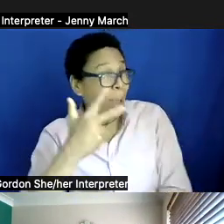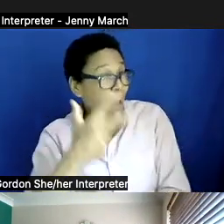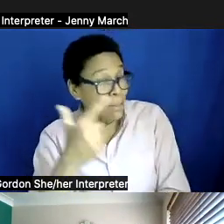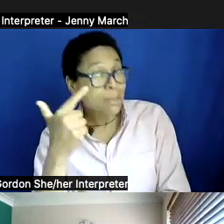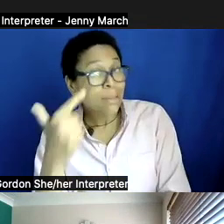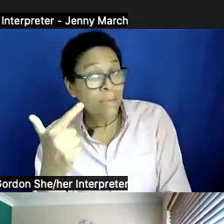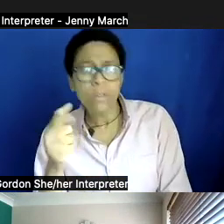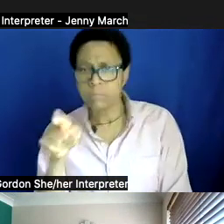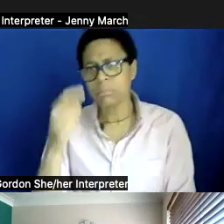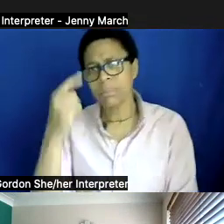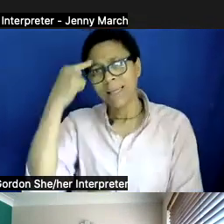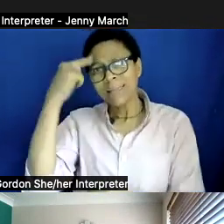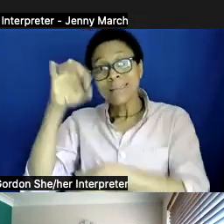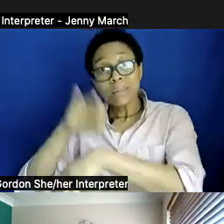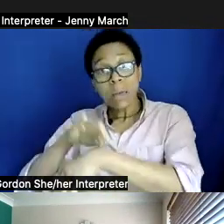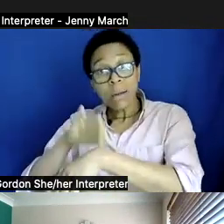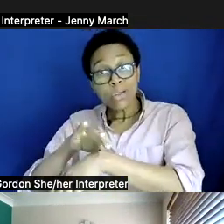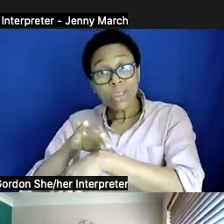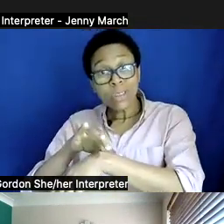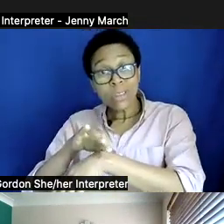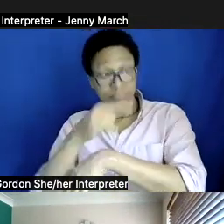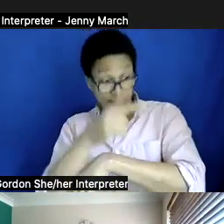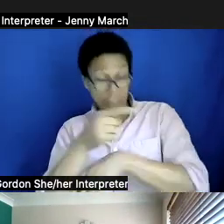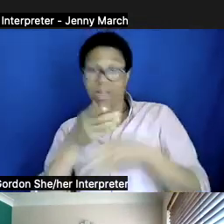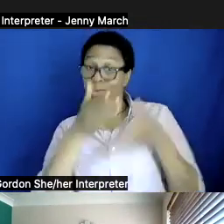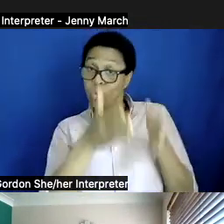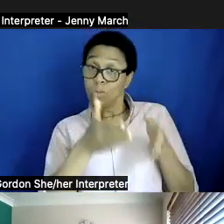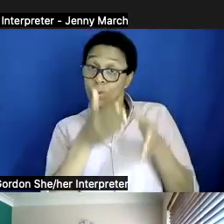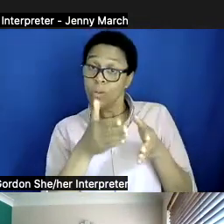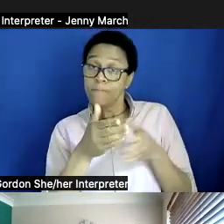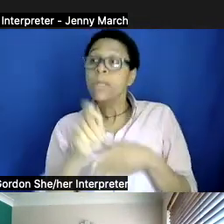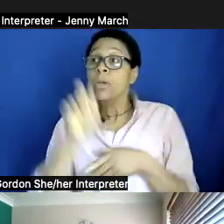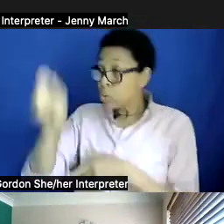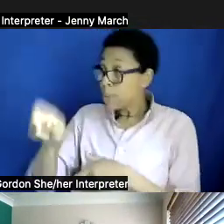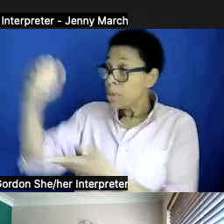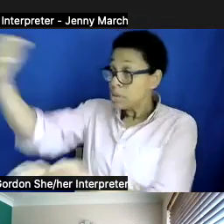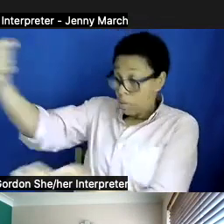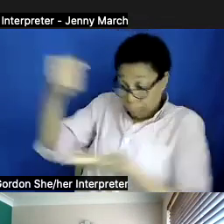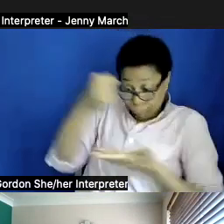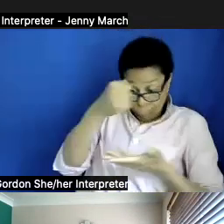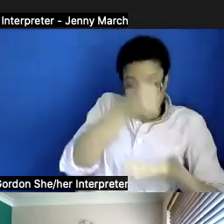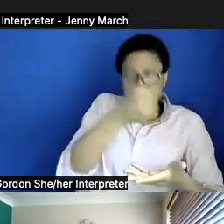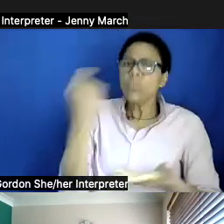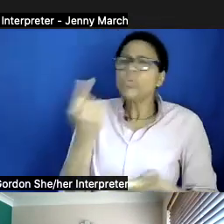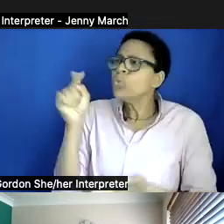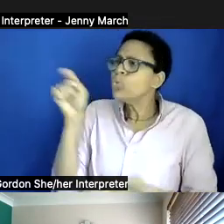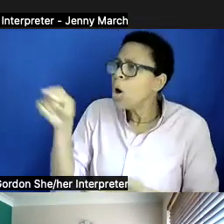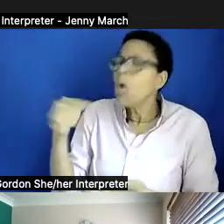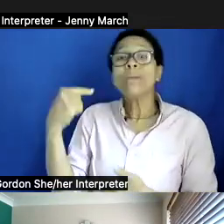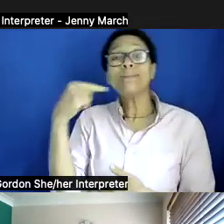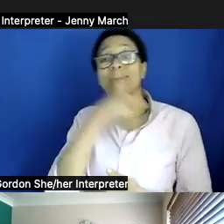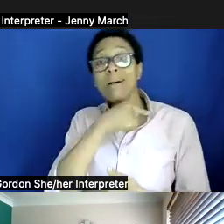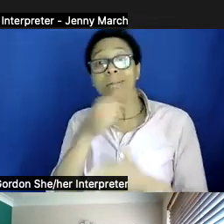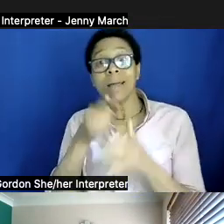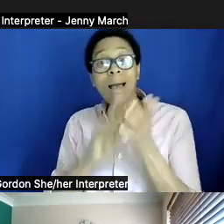was a psychiatrist at the hospital. So the person who brought these artworks in the bin bag was his son Alan, and he just found them in